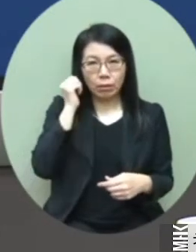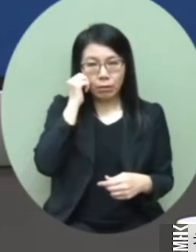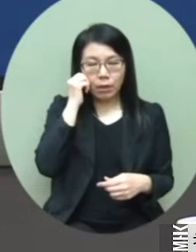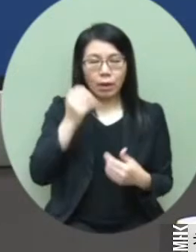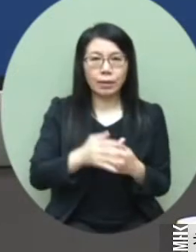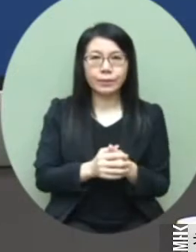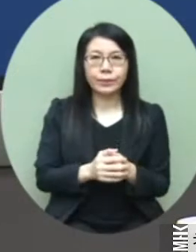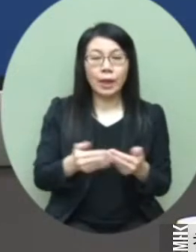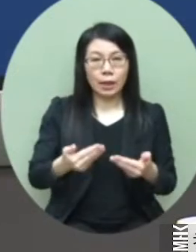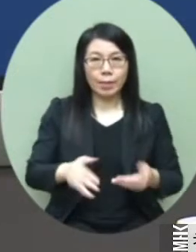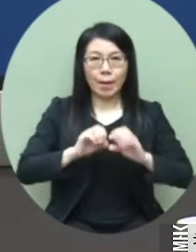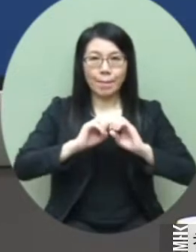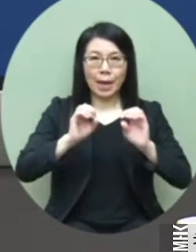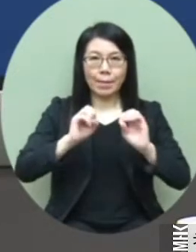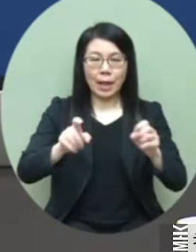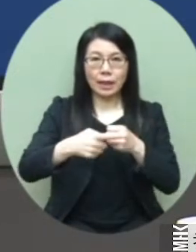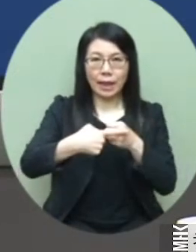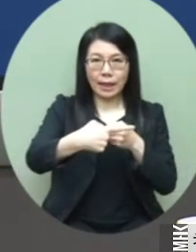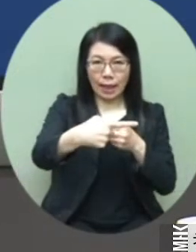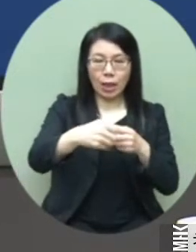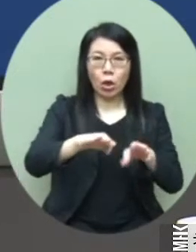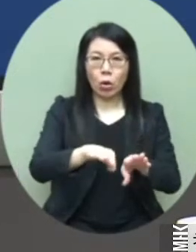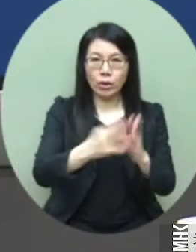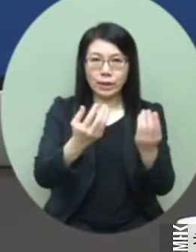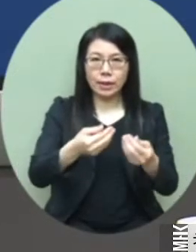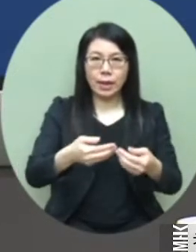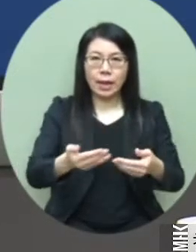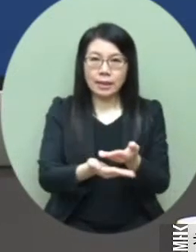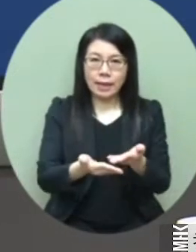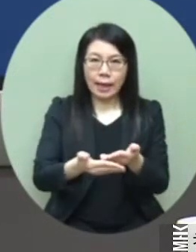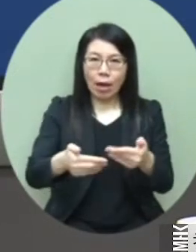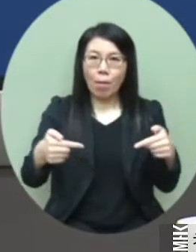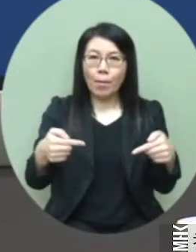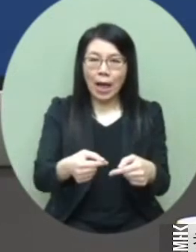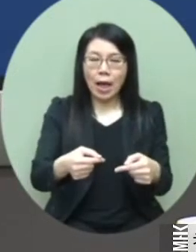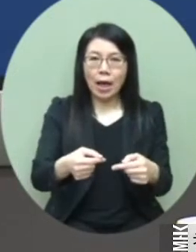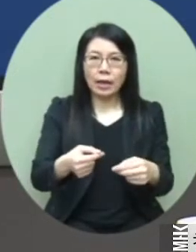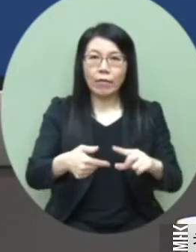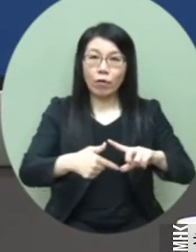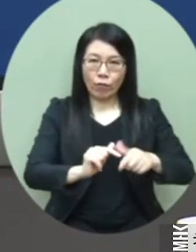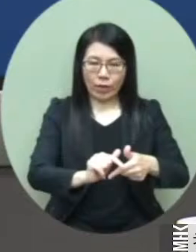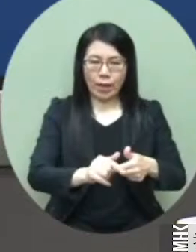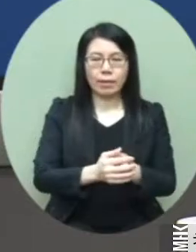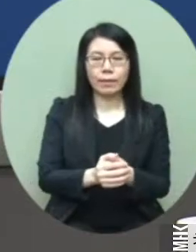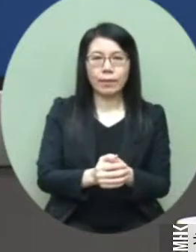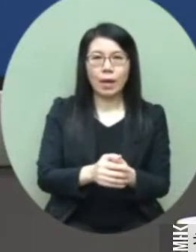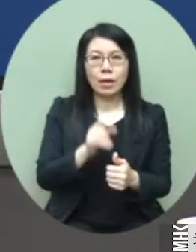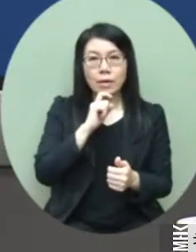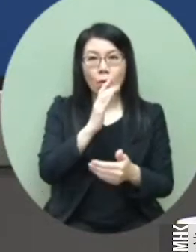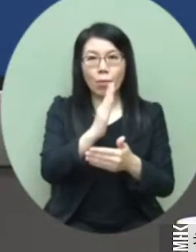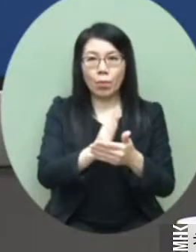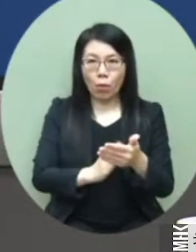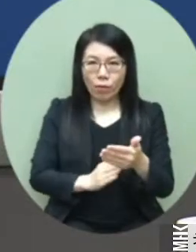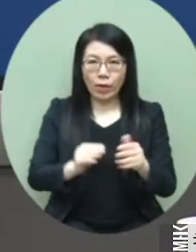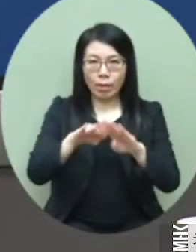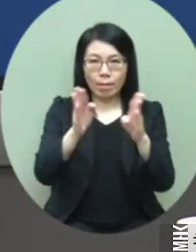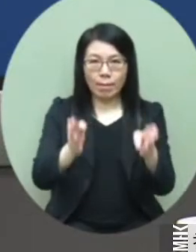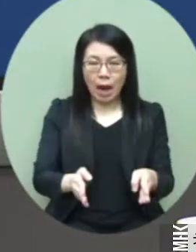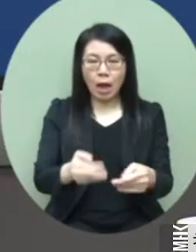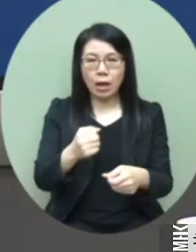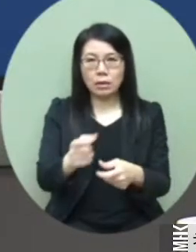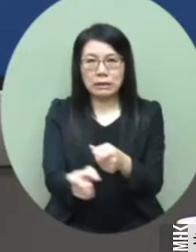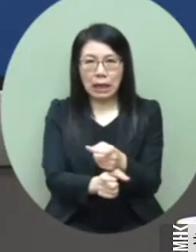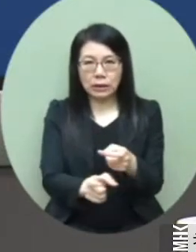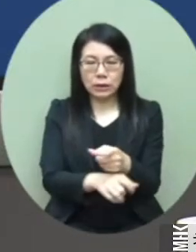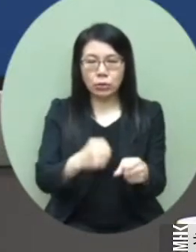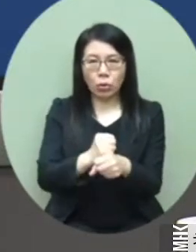decision cannot satisfy the demand of everyone in Hong Kong. So this is the first stage of social